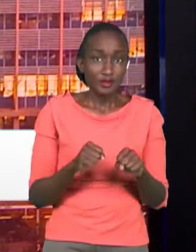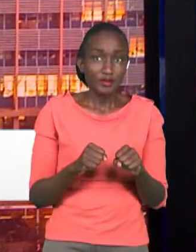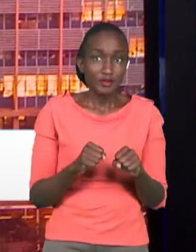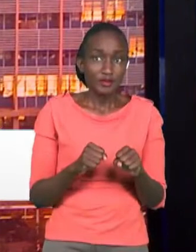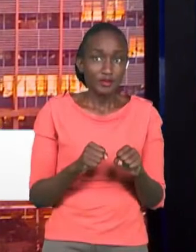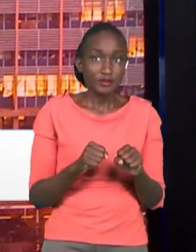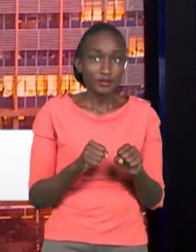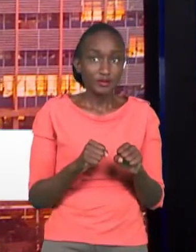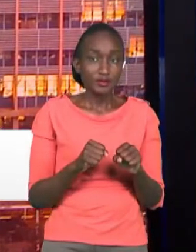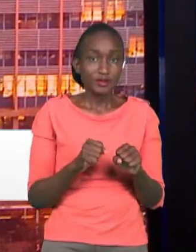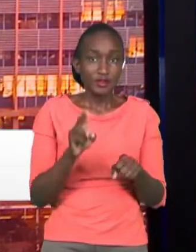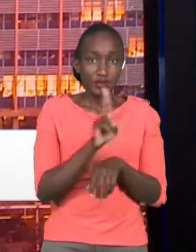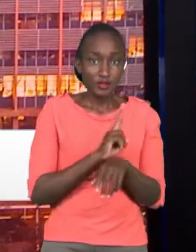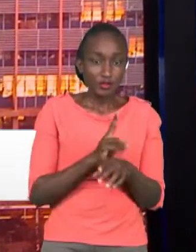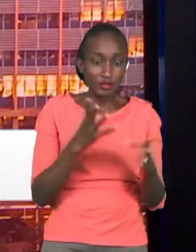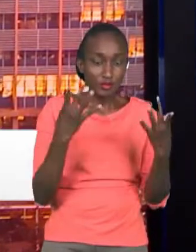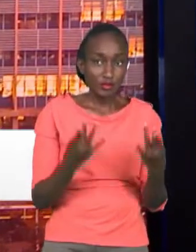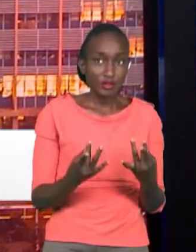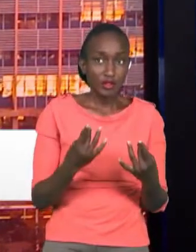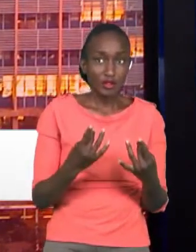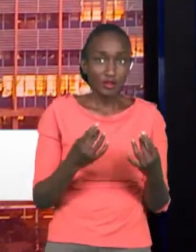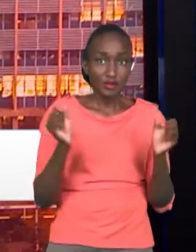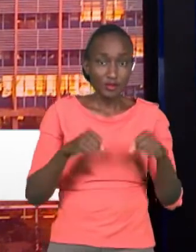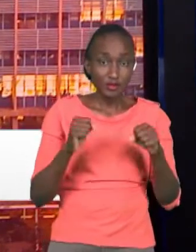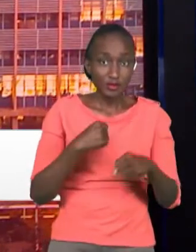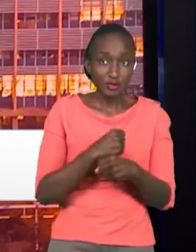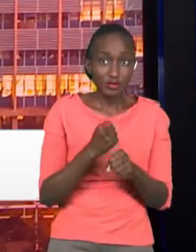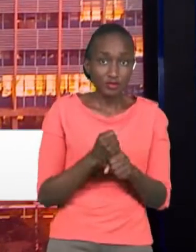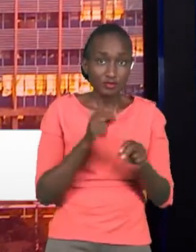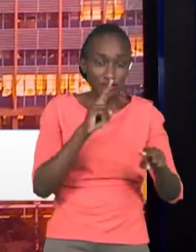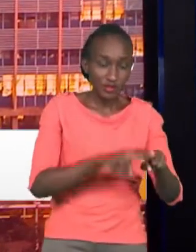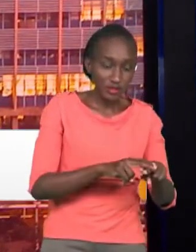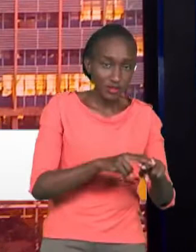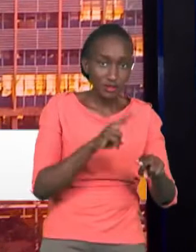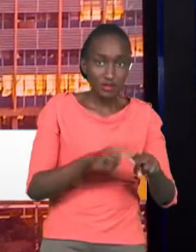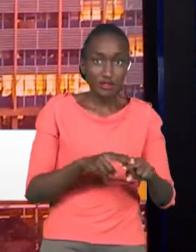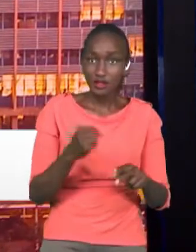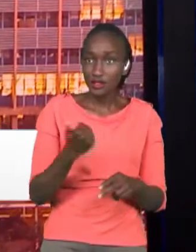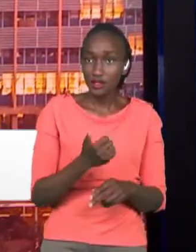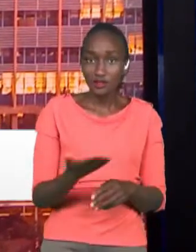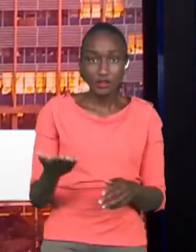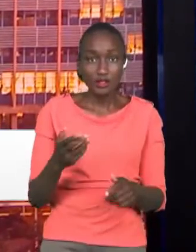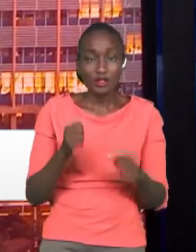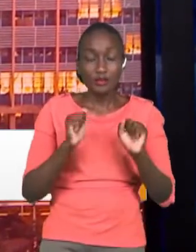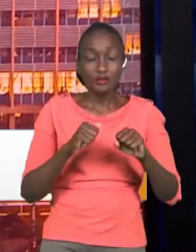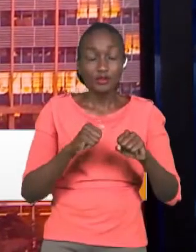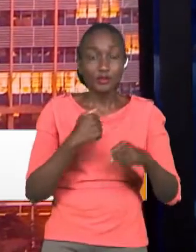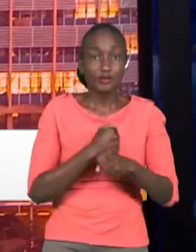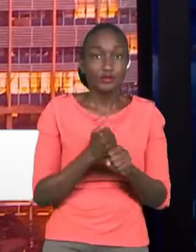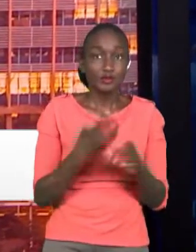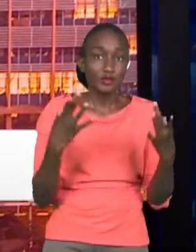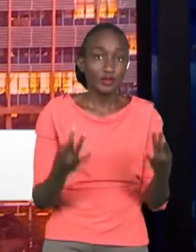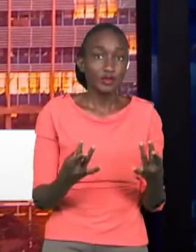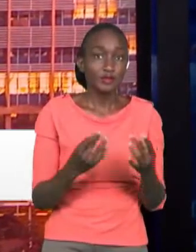he the yoga postures. Yeah. So you can do on the, if you can't sit down, you can sit on the chair and you can do it. Yeah. But is it a light